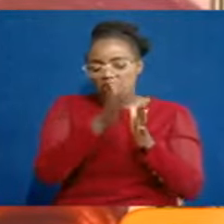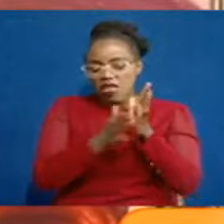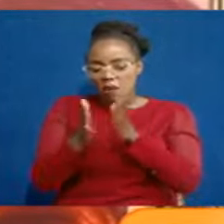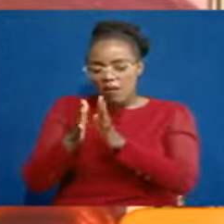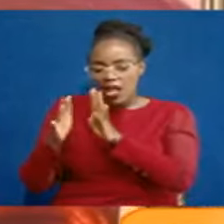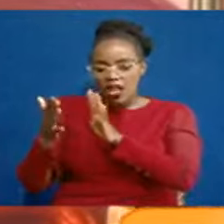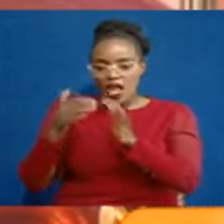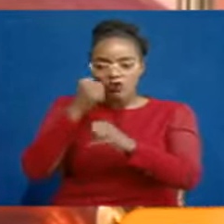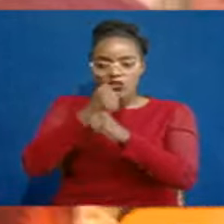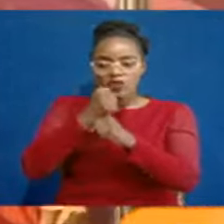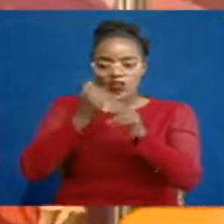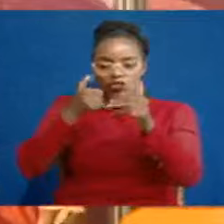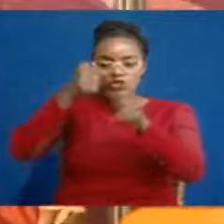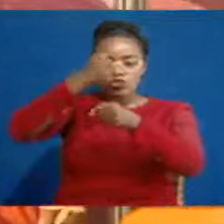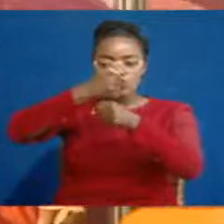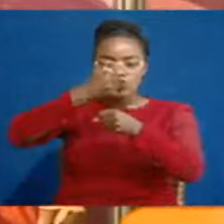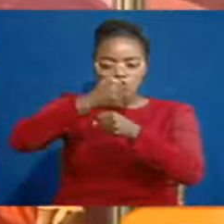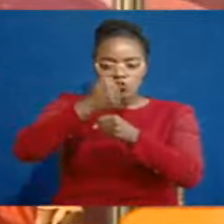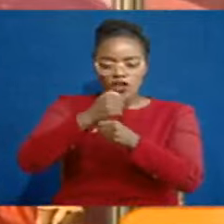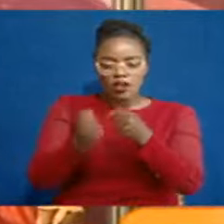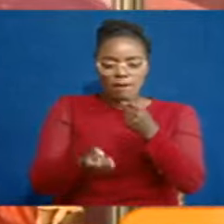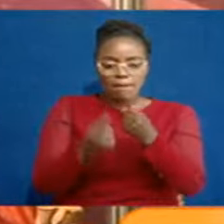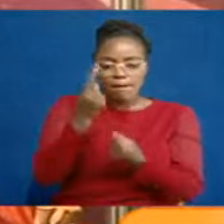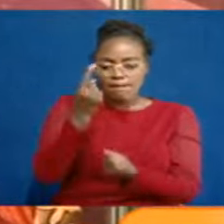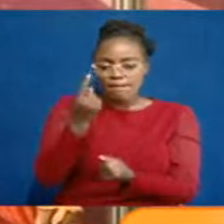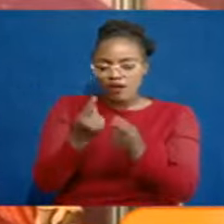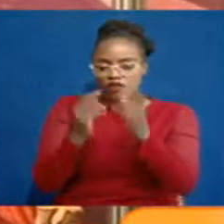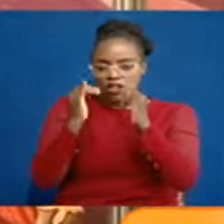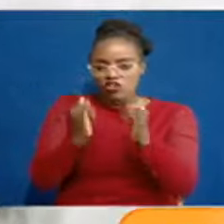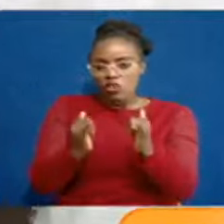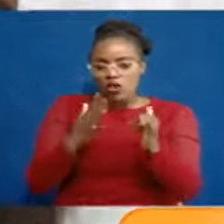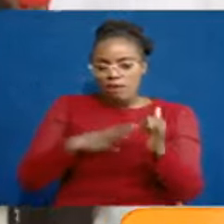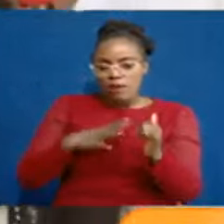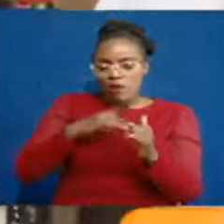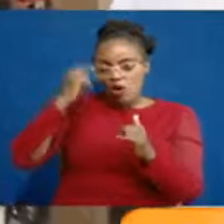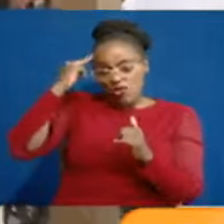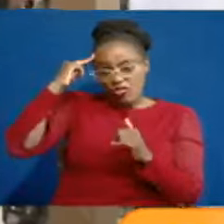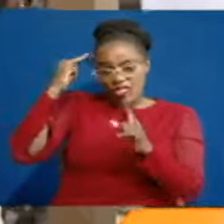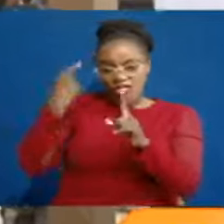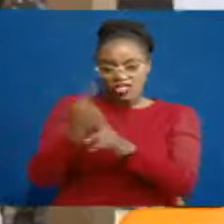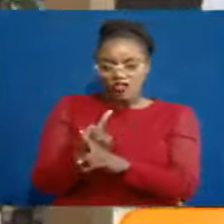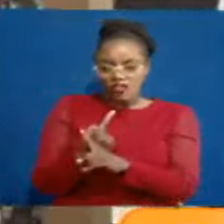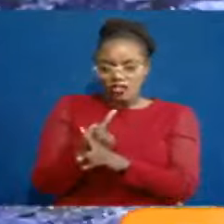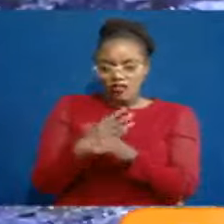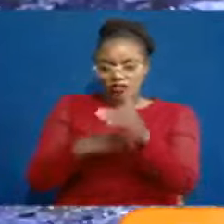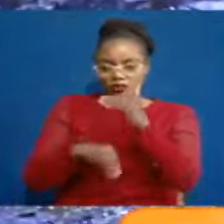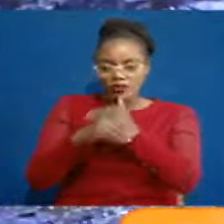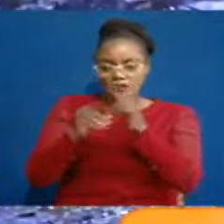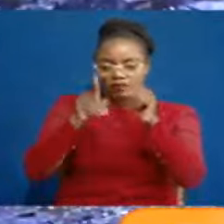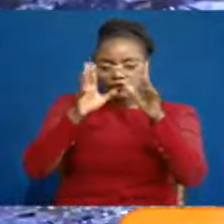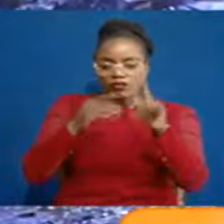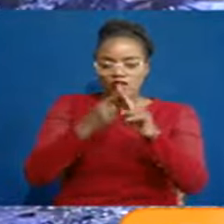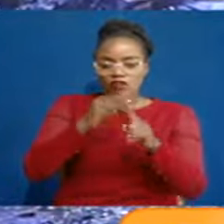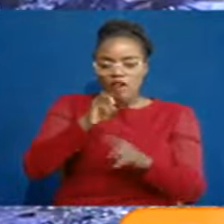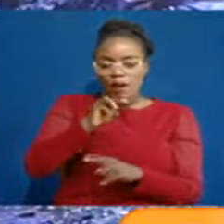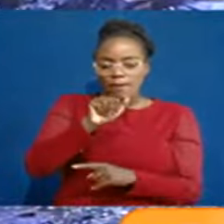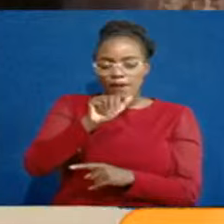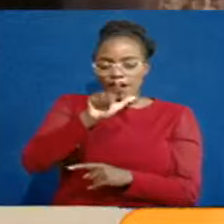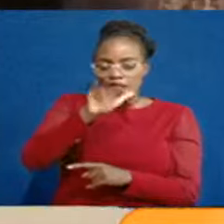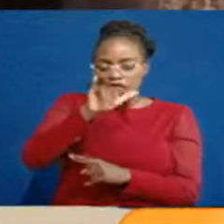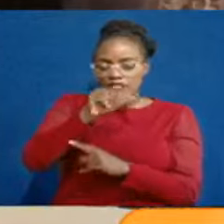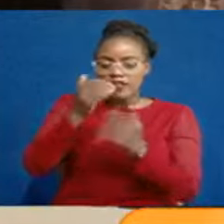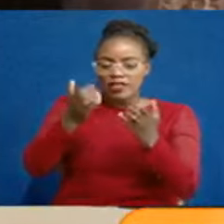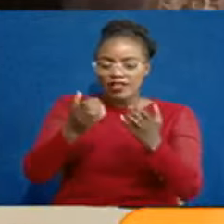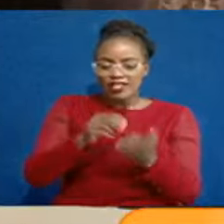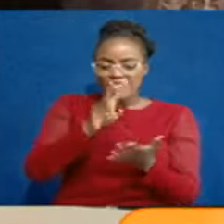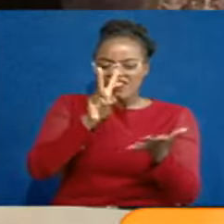with upcoming and fresh thinkers. Additionally, tourists from Malaysia do not require a visa to